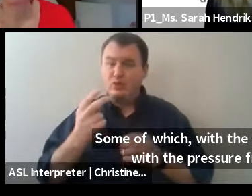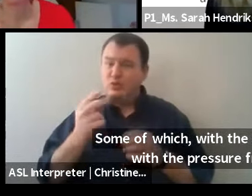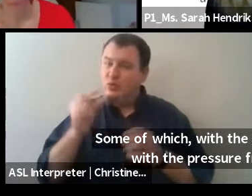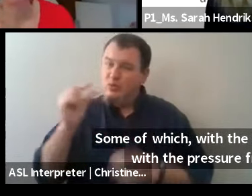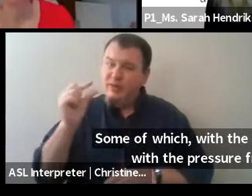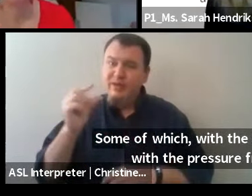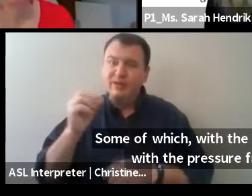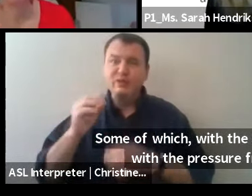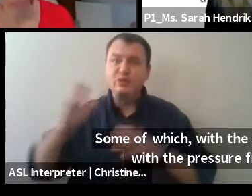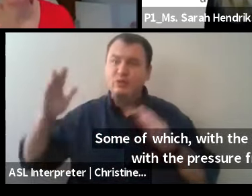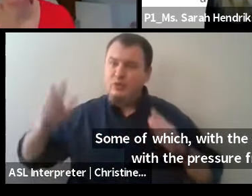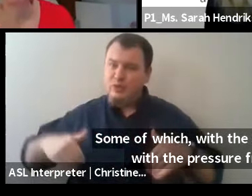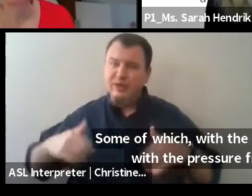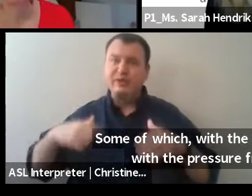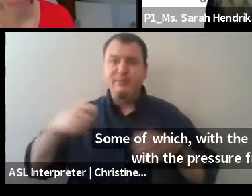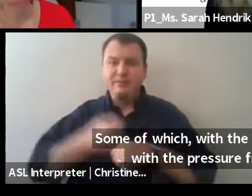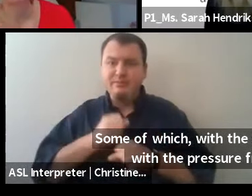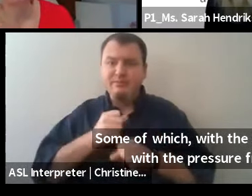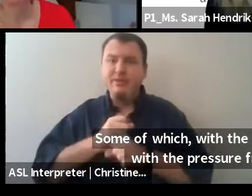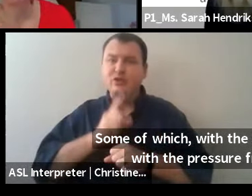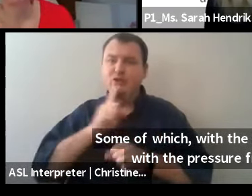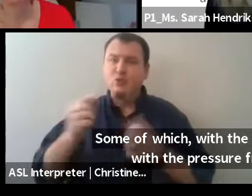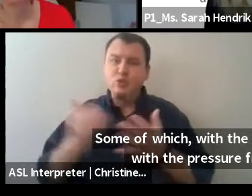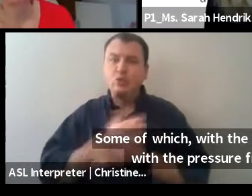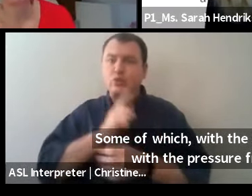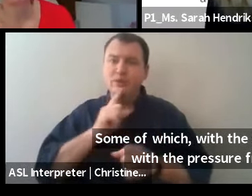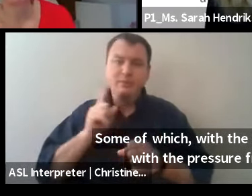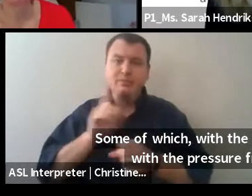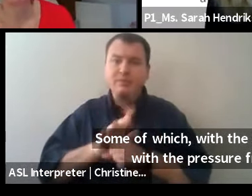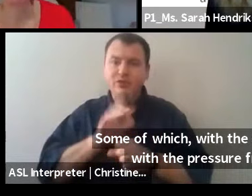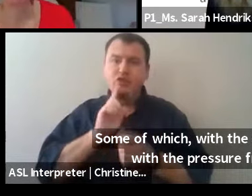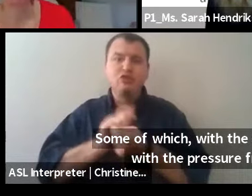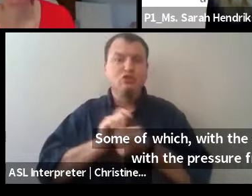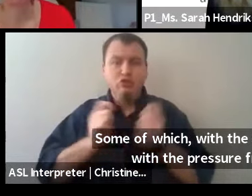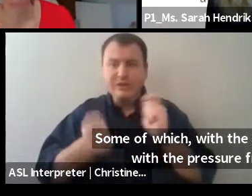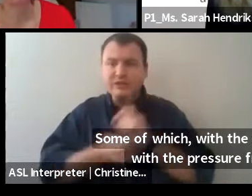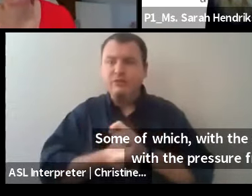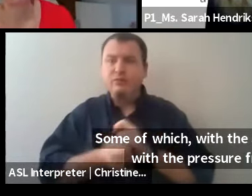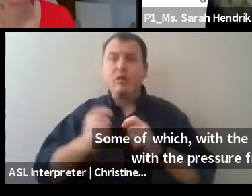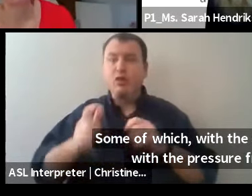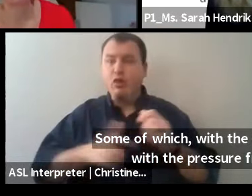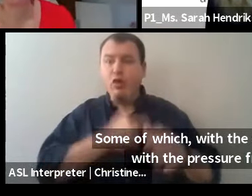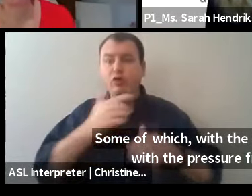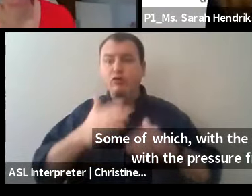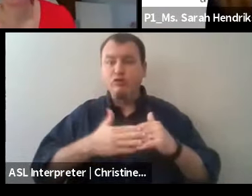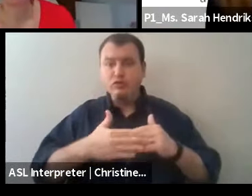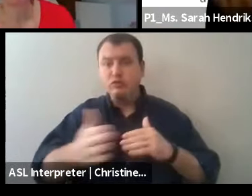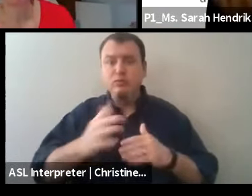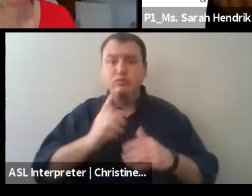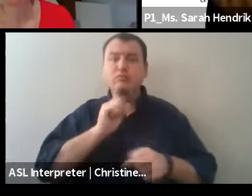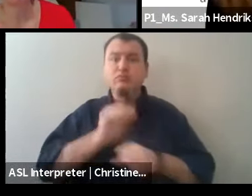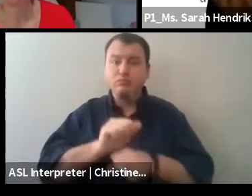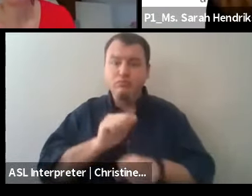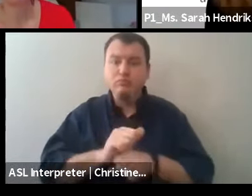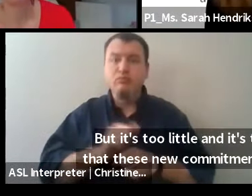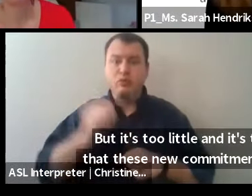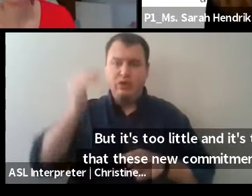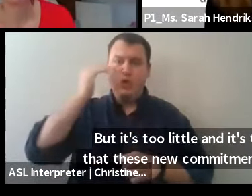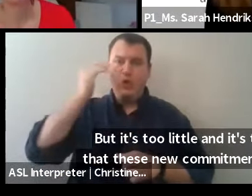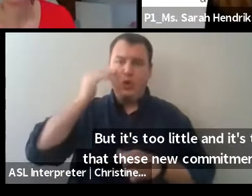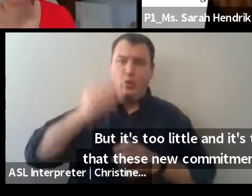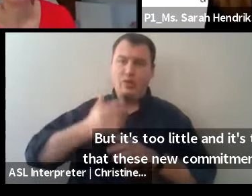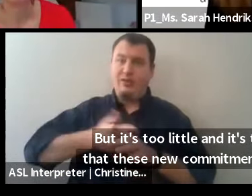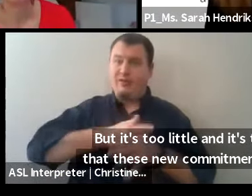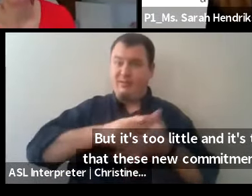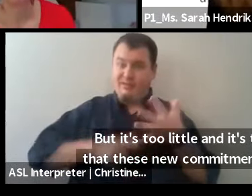And we must make sure that these new commitments are transformed into long-term, properly resourced actions that we know work. It